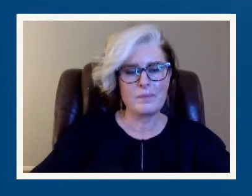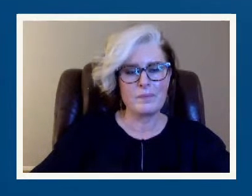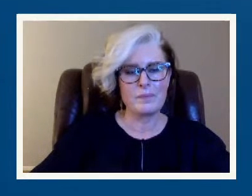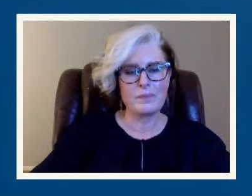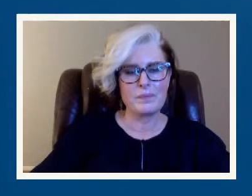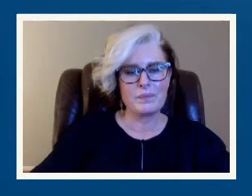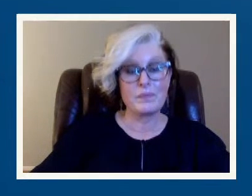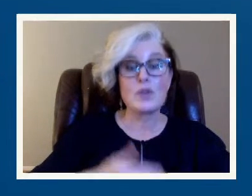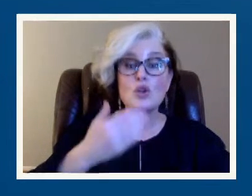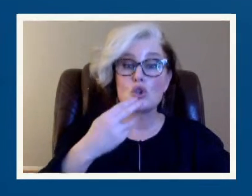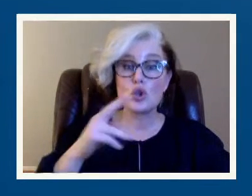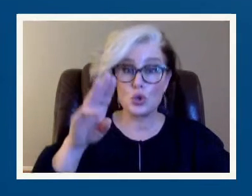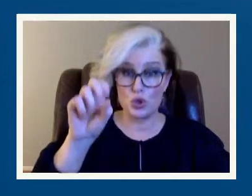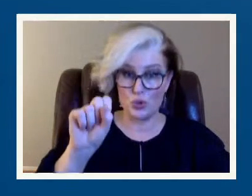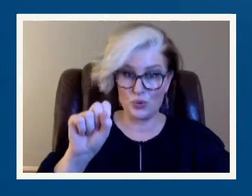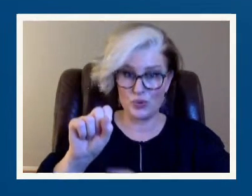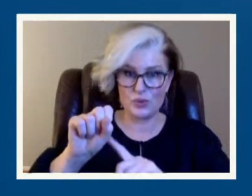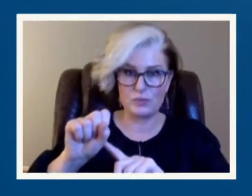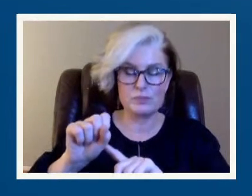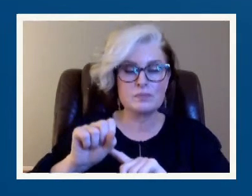Now, the good news is